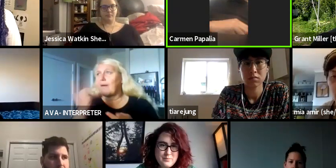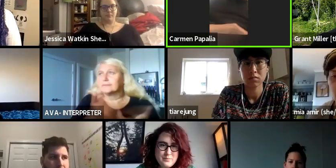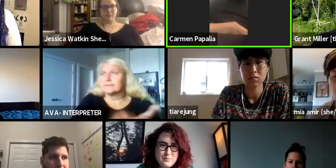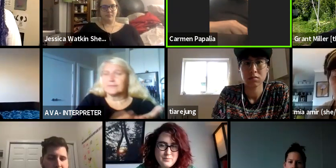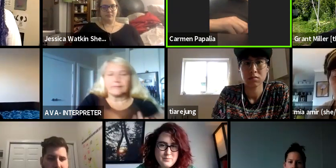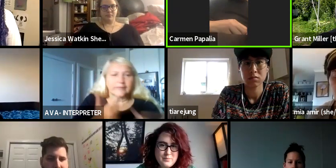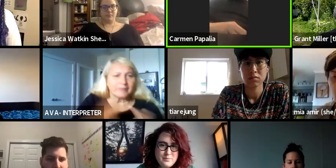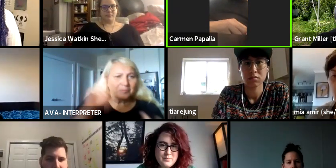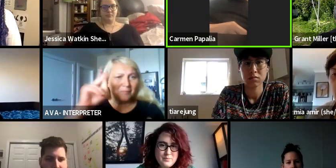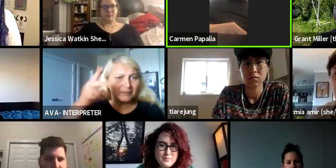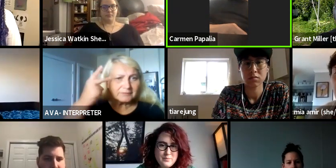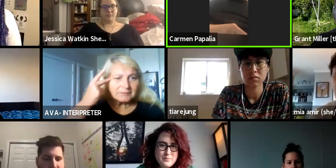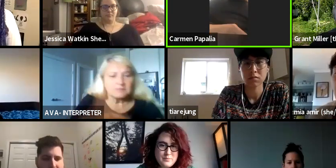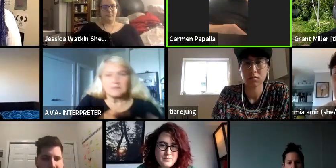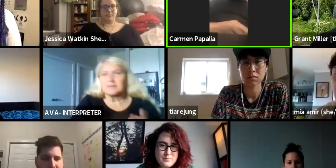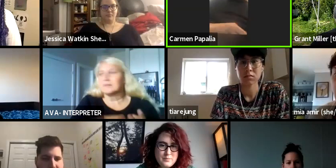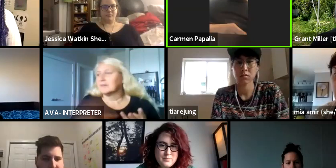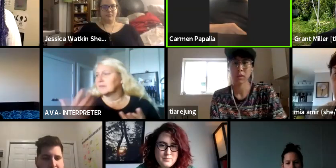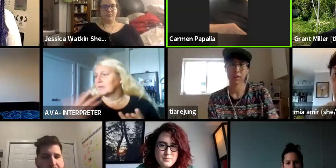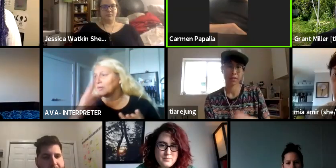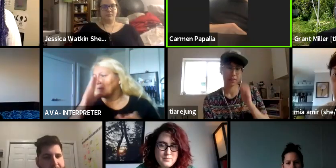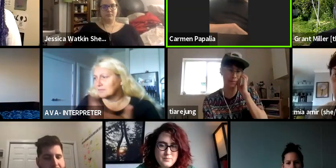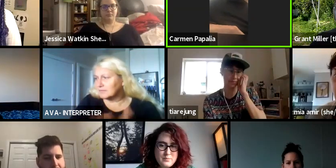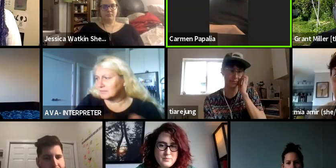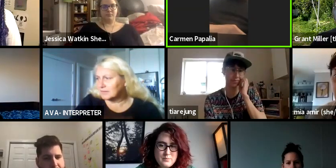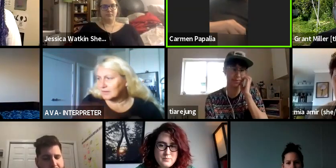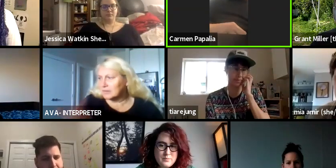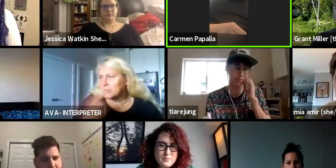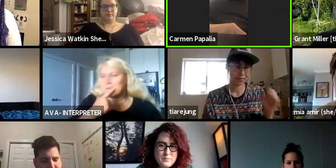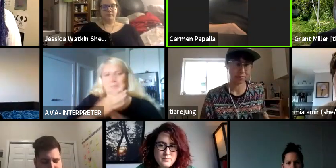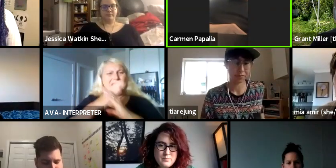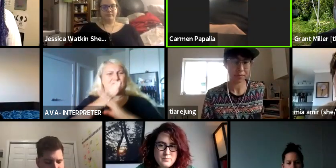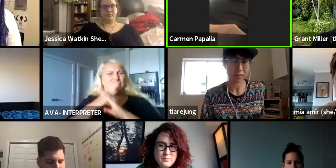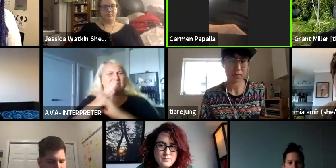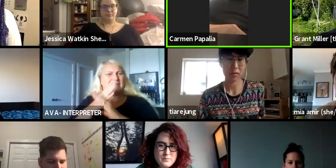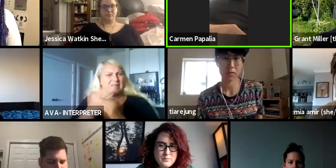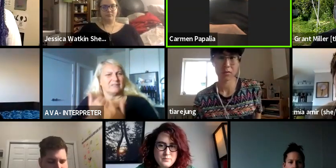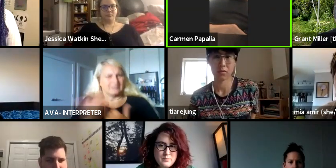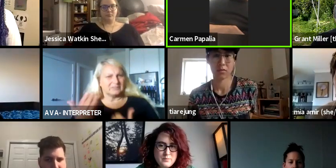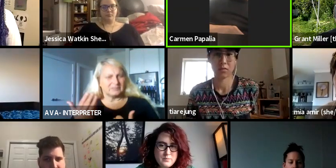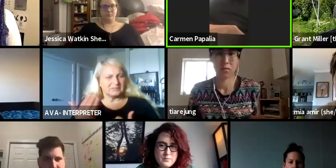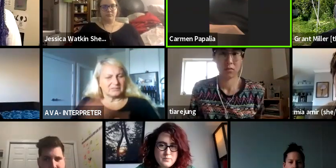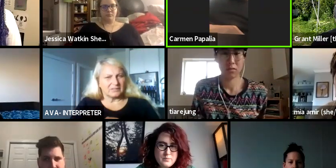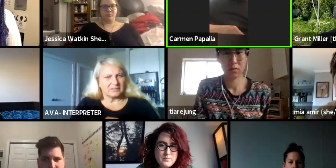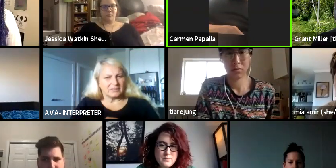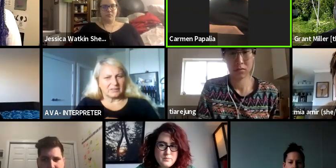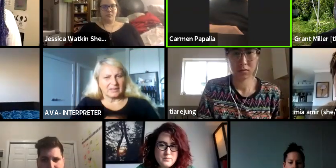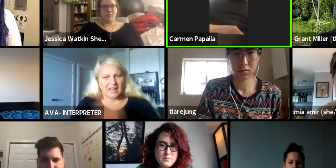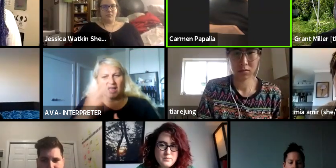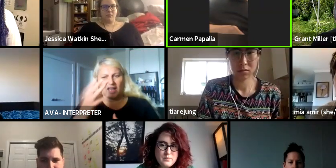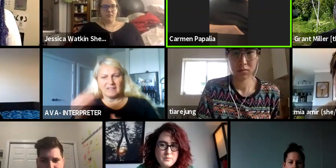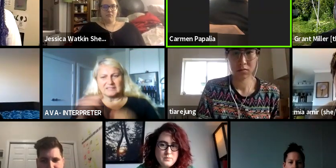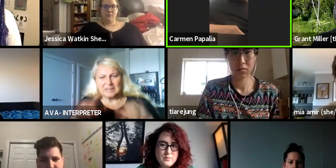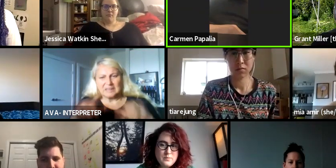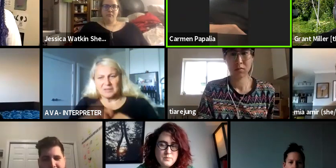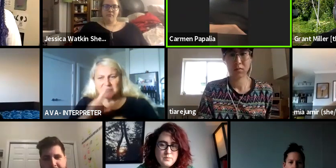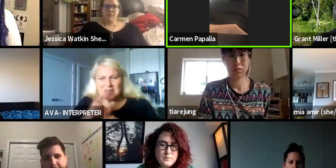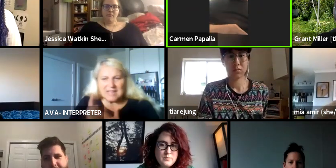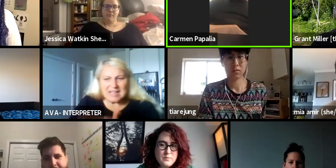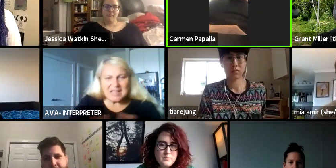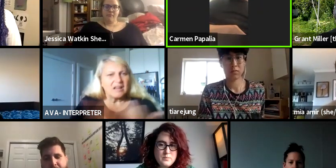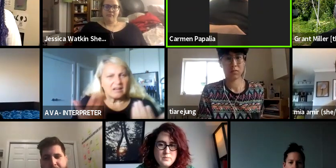the barriers of various things that the people who are present at the time are experiencing and bring to